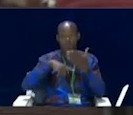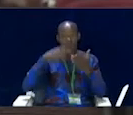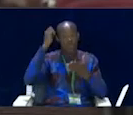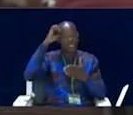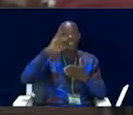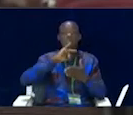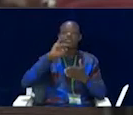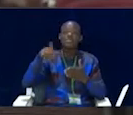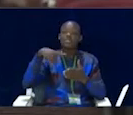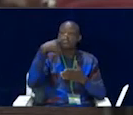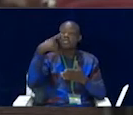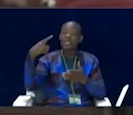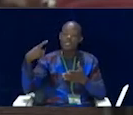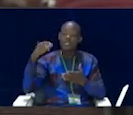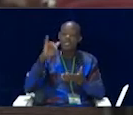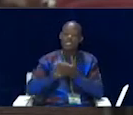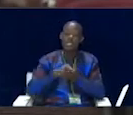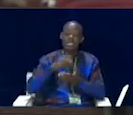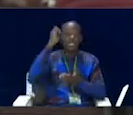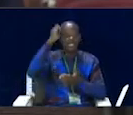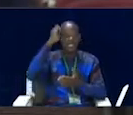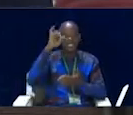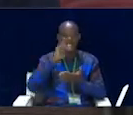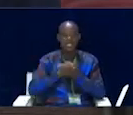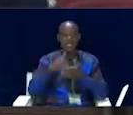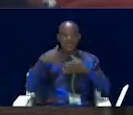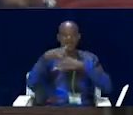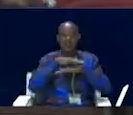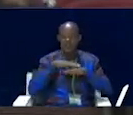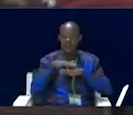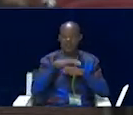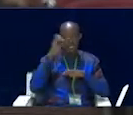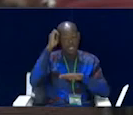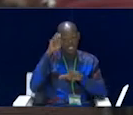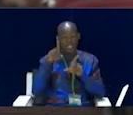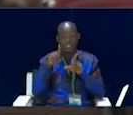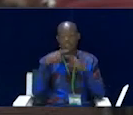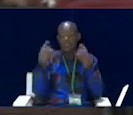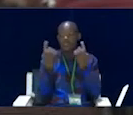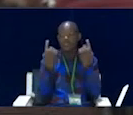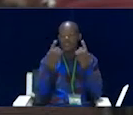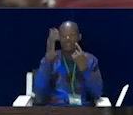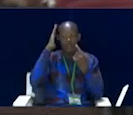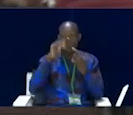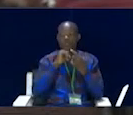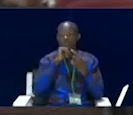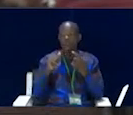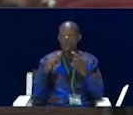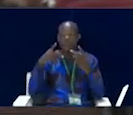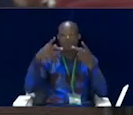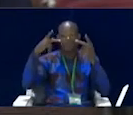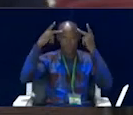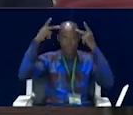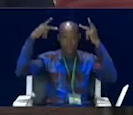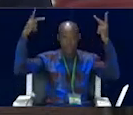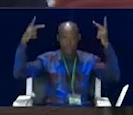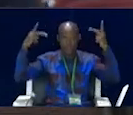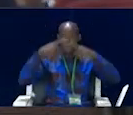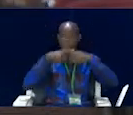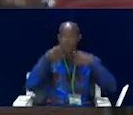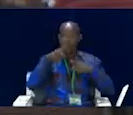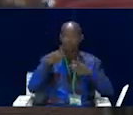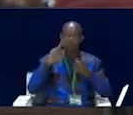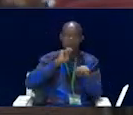his sin will not prosper. But what do? You turn from it and seek mercy. As our Father in